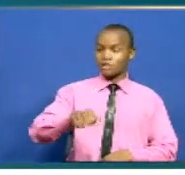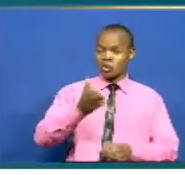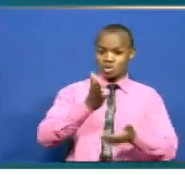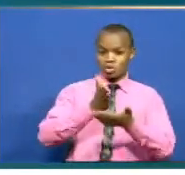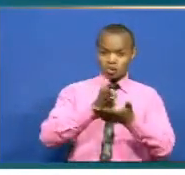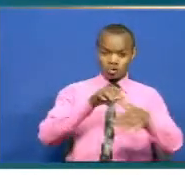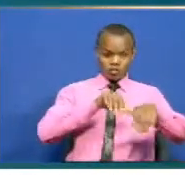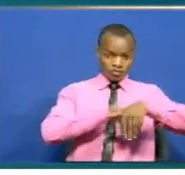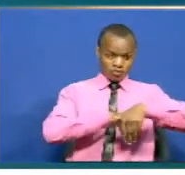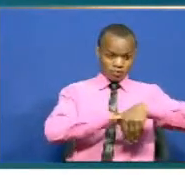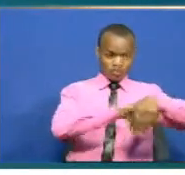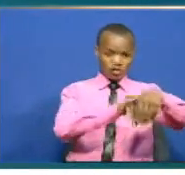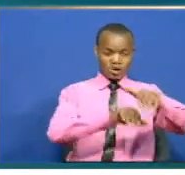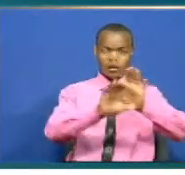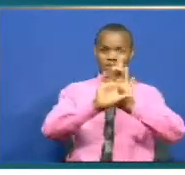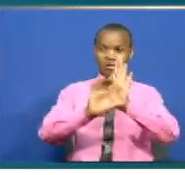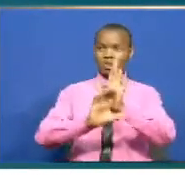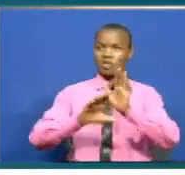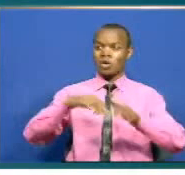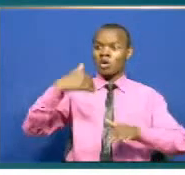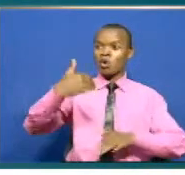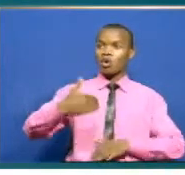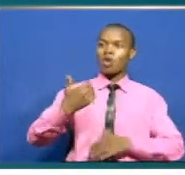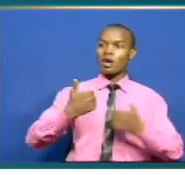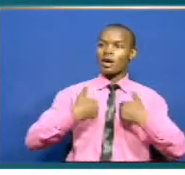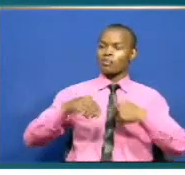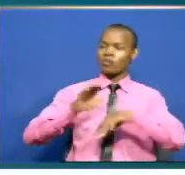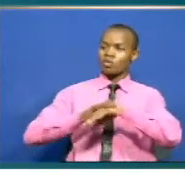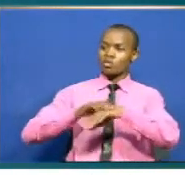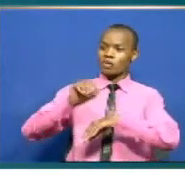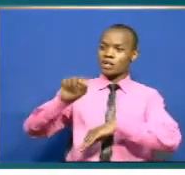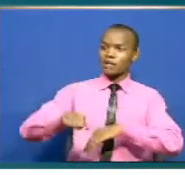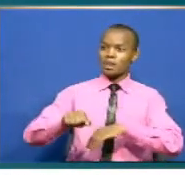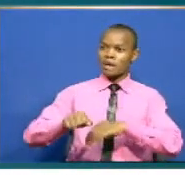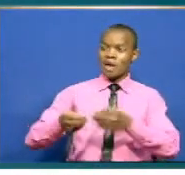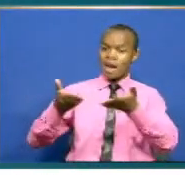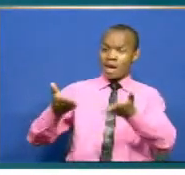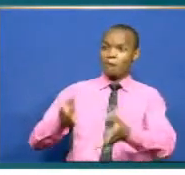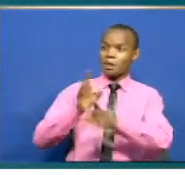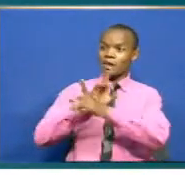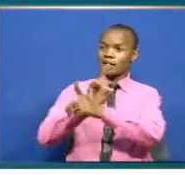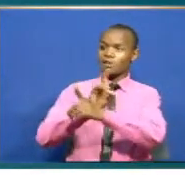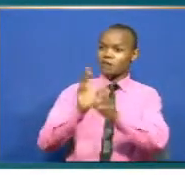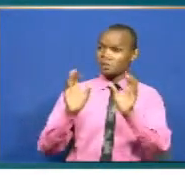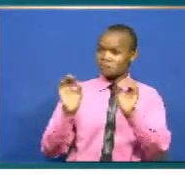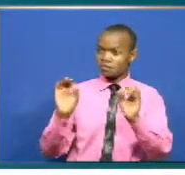provision, there will be always naysayers. And I'm not here to defend